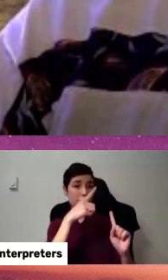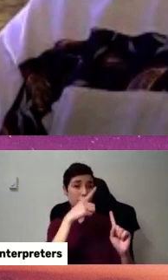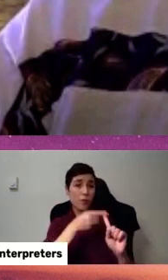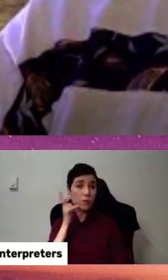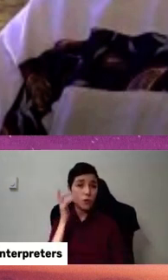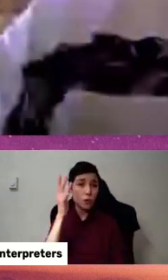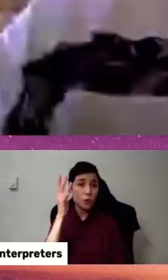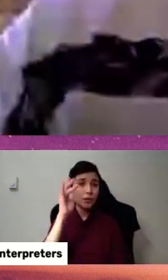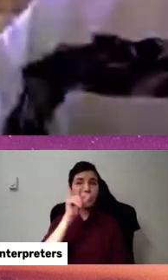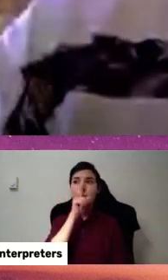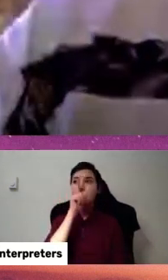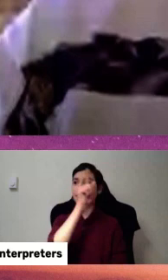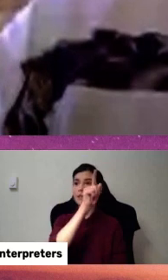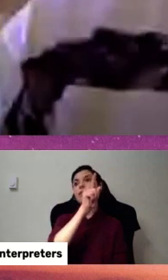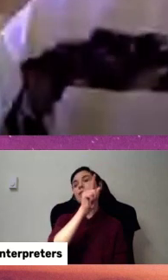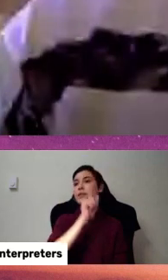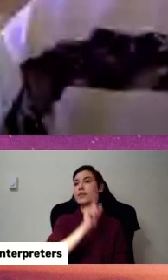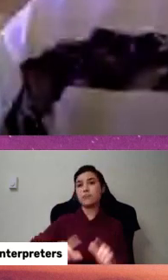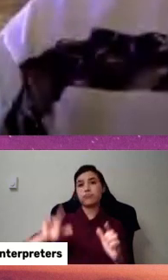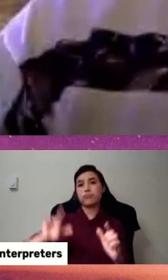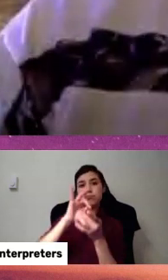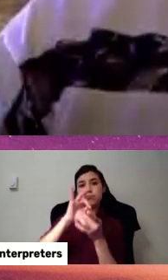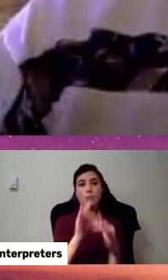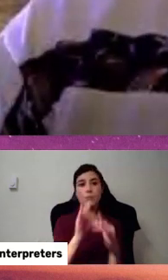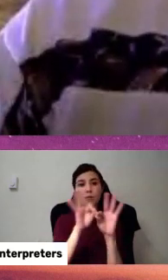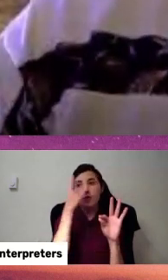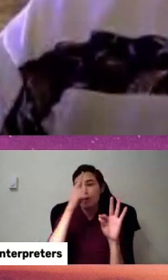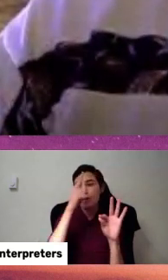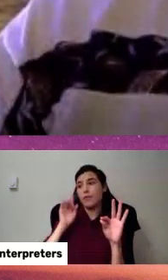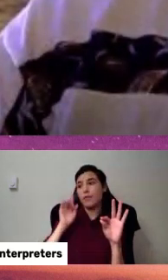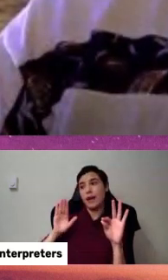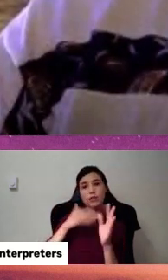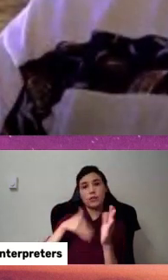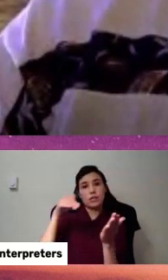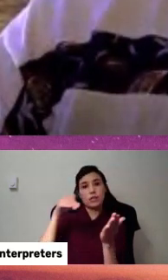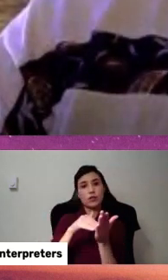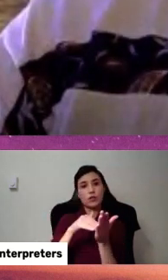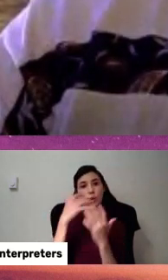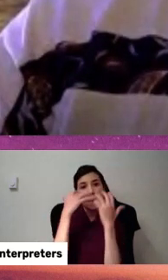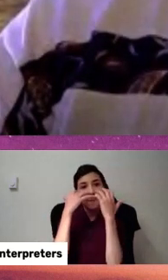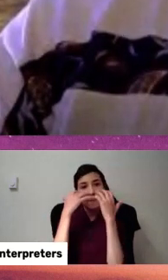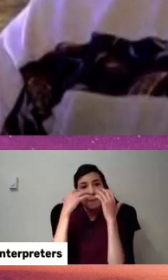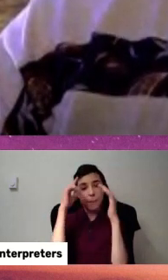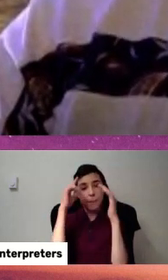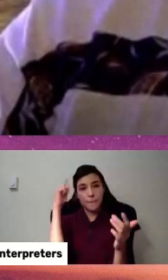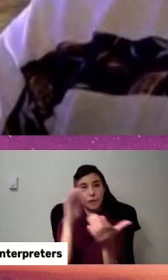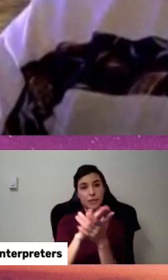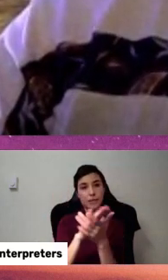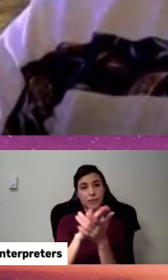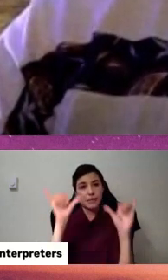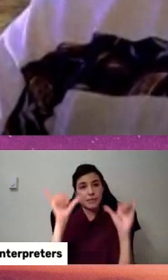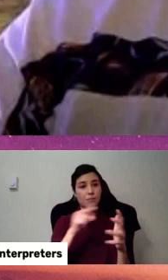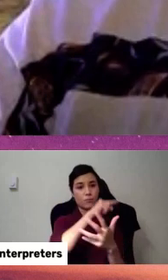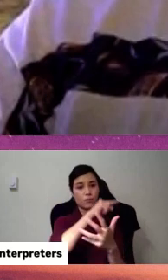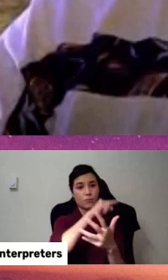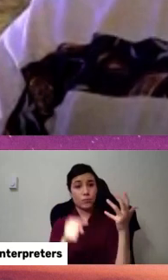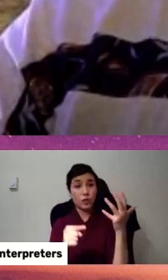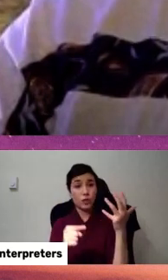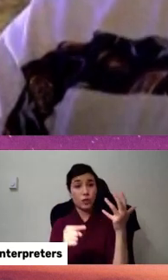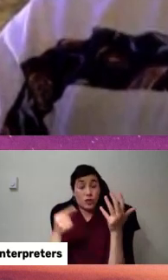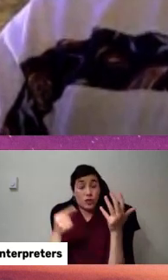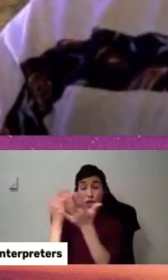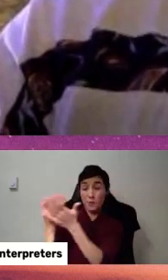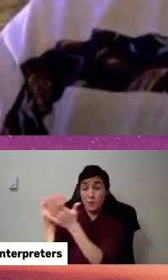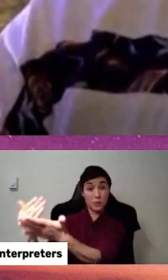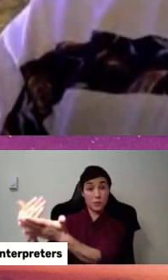belief systems going forward. It was an intentional, you know, subduing of Indigenous communities